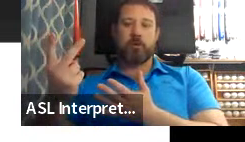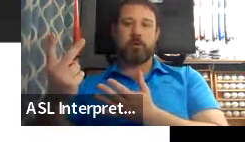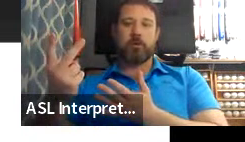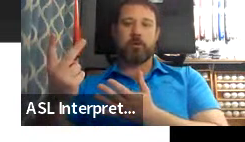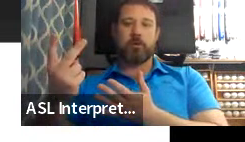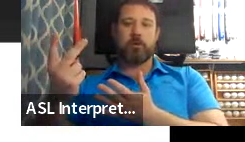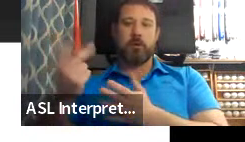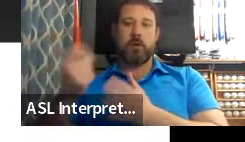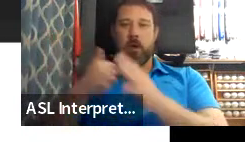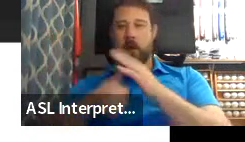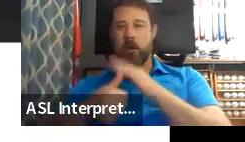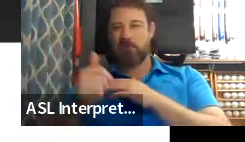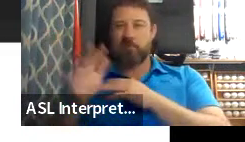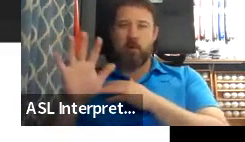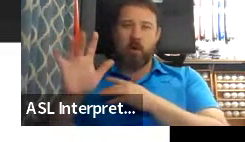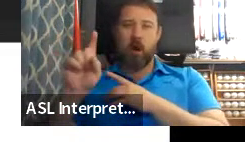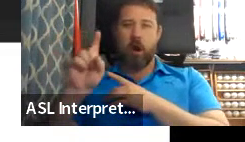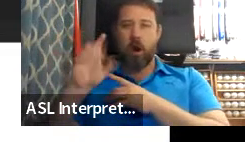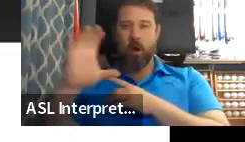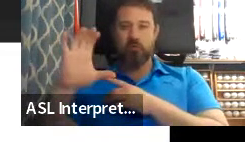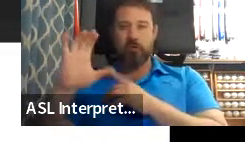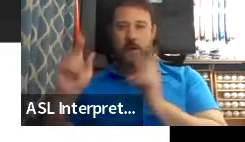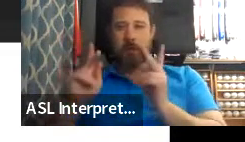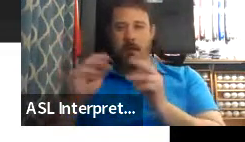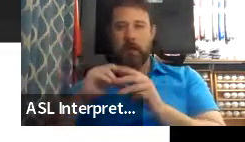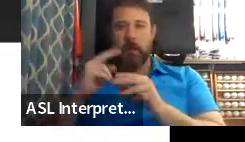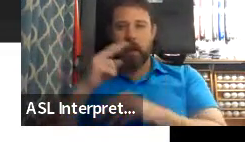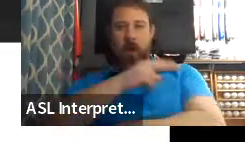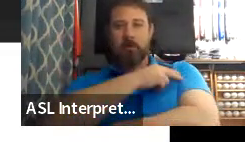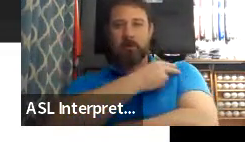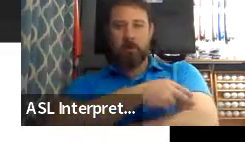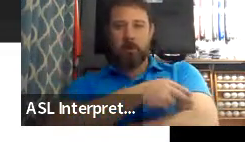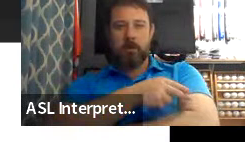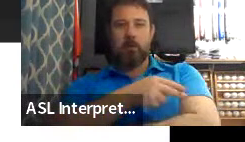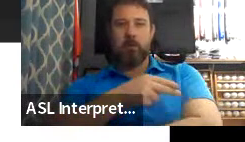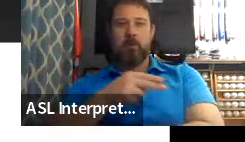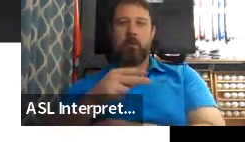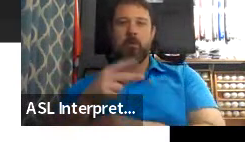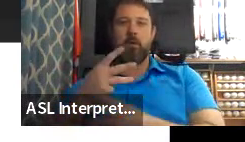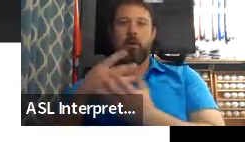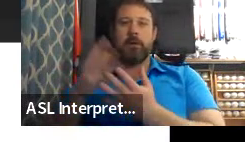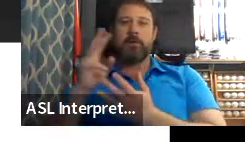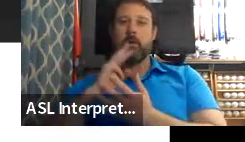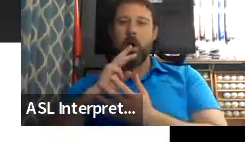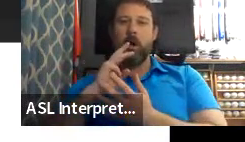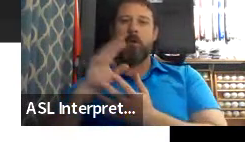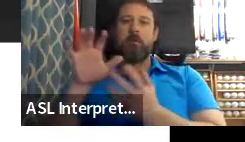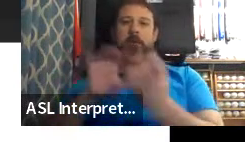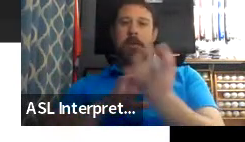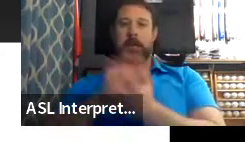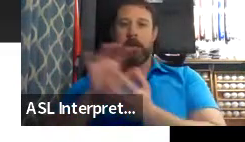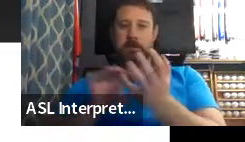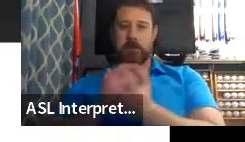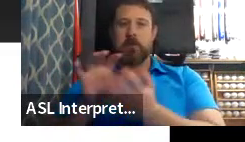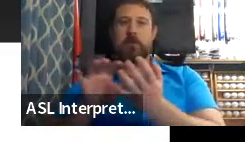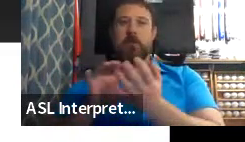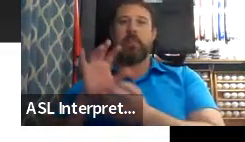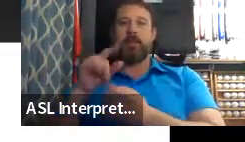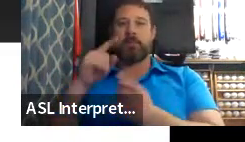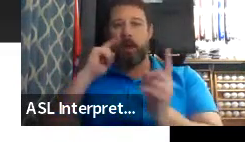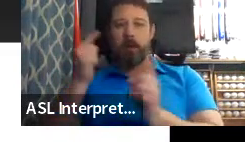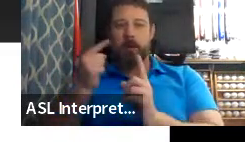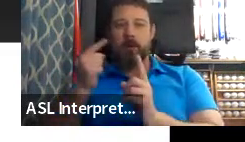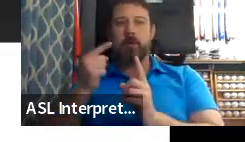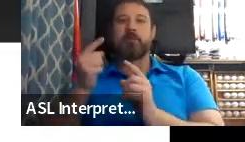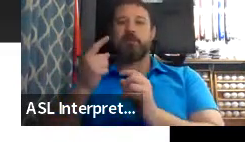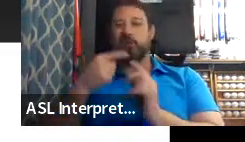just under 100 people in the hospital. Wastewater signals mixed. Actually, our the main source that we look at is showing